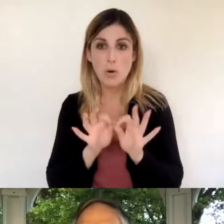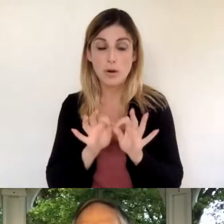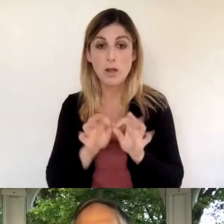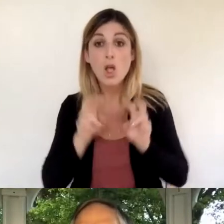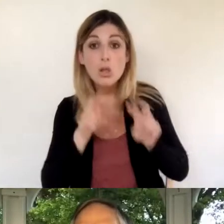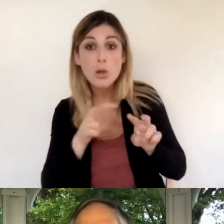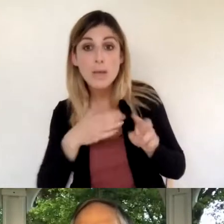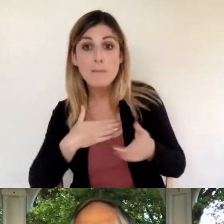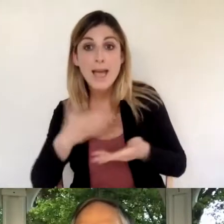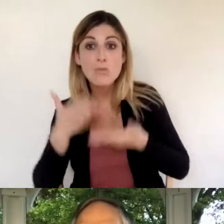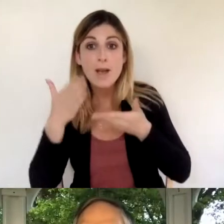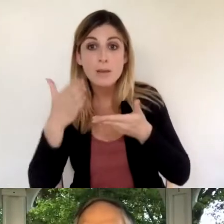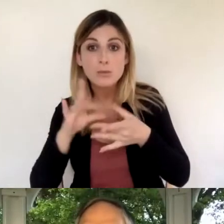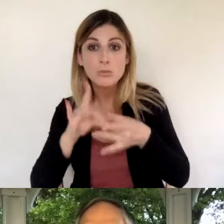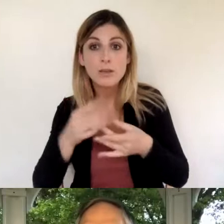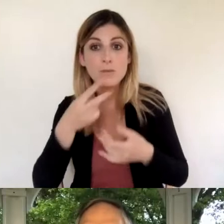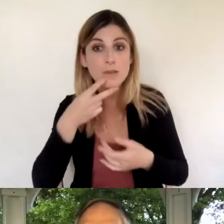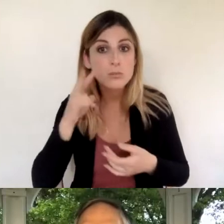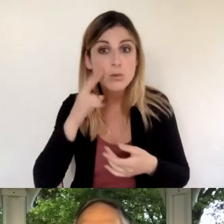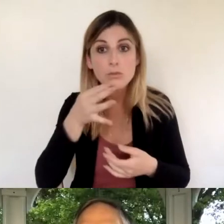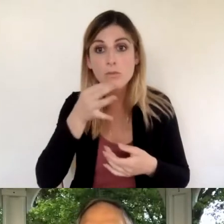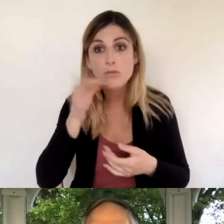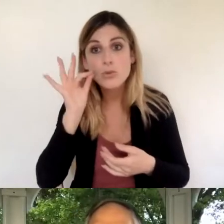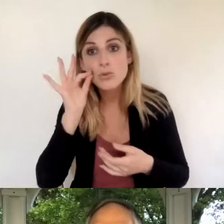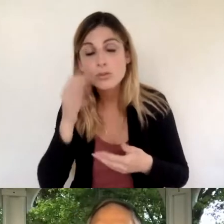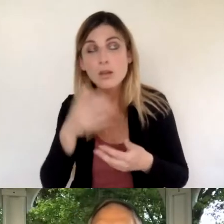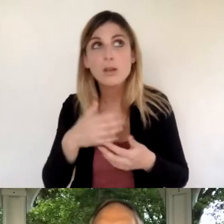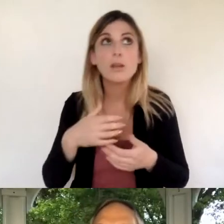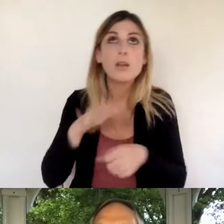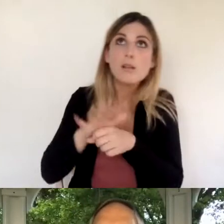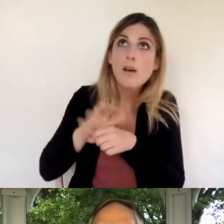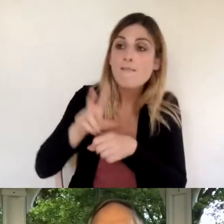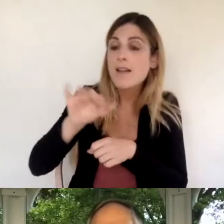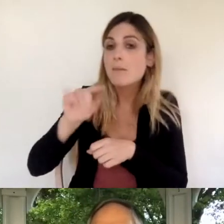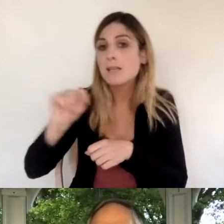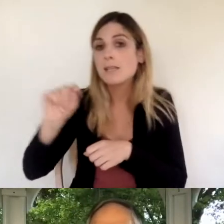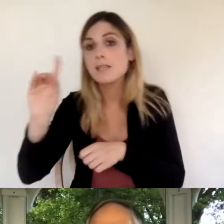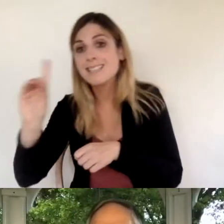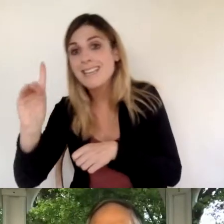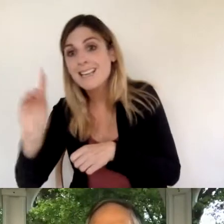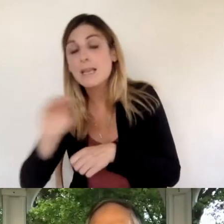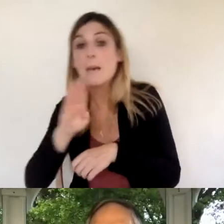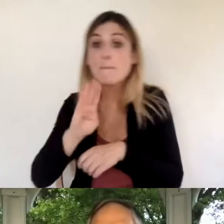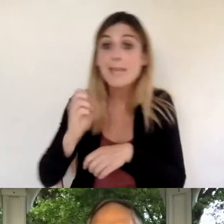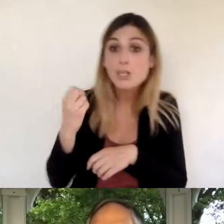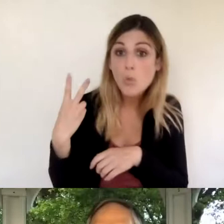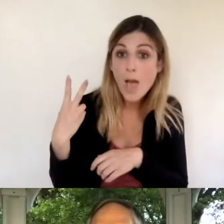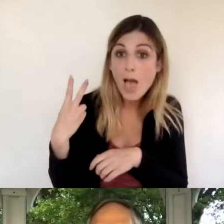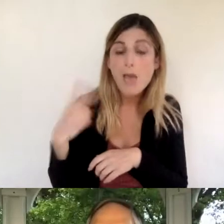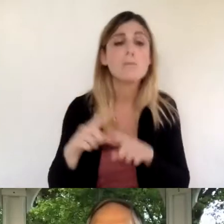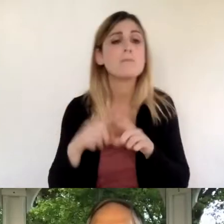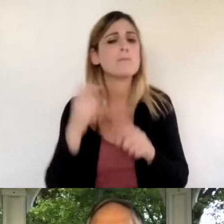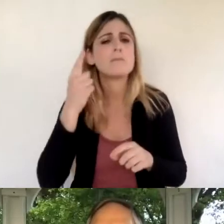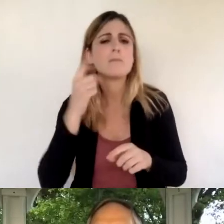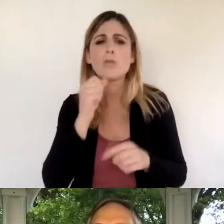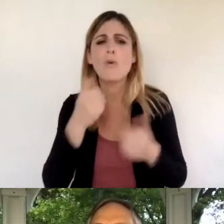of fruits and vegetables, you know, eating, making sure you're getting enough vitamin B12, but we don't have real good data showing that those